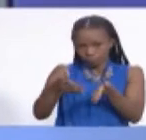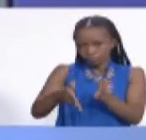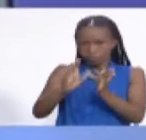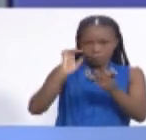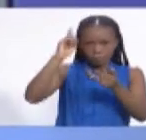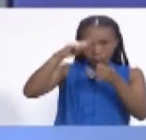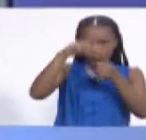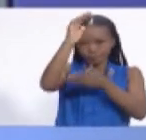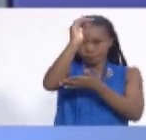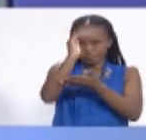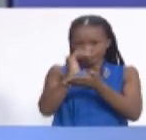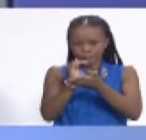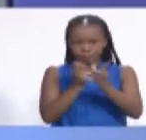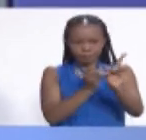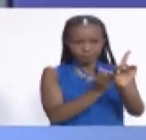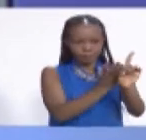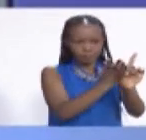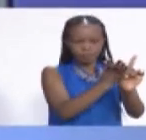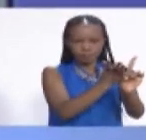minimizing exposure.